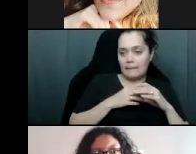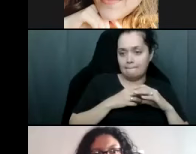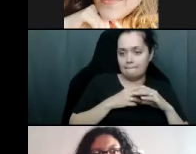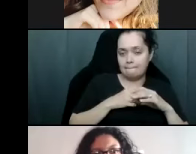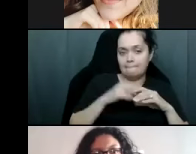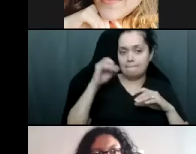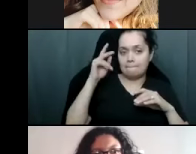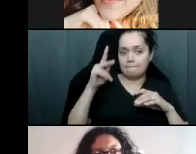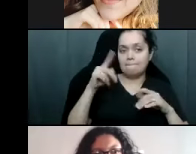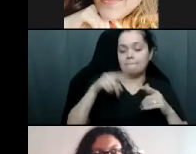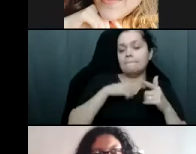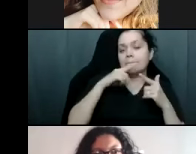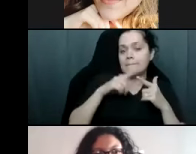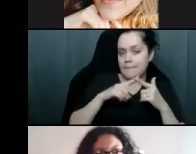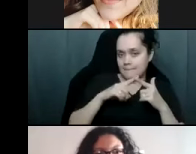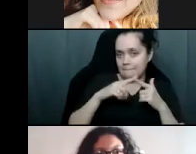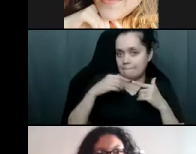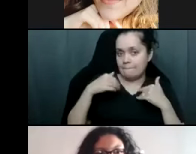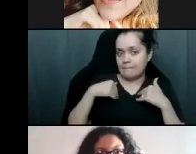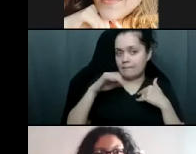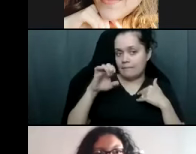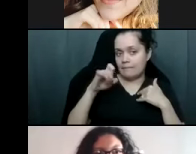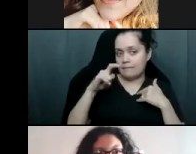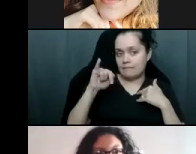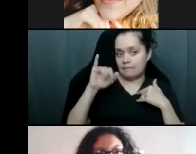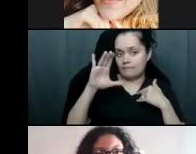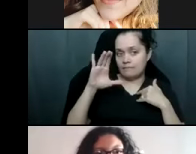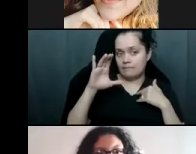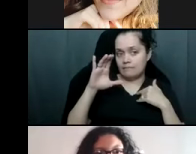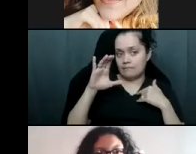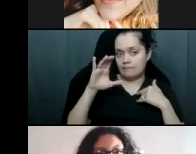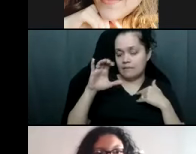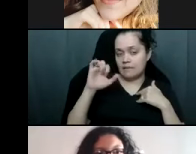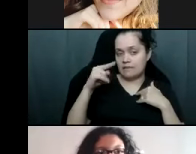Okay, and then there are exotic species.